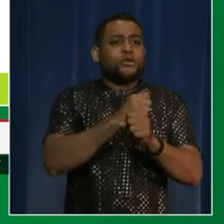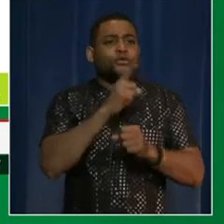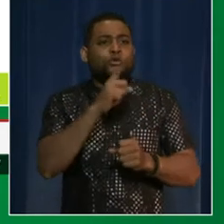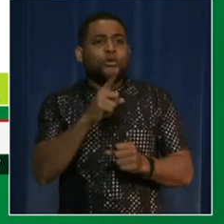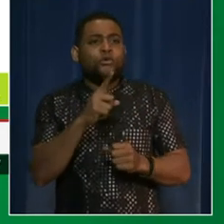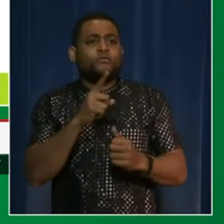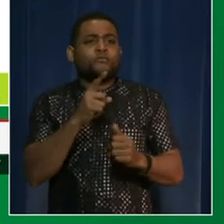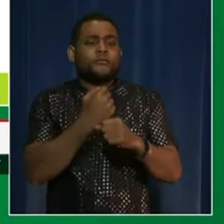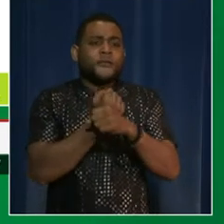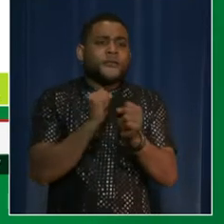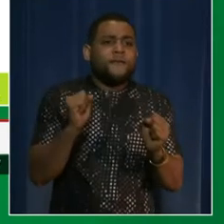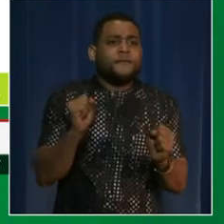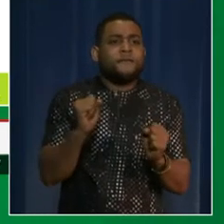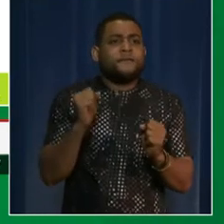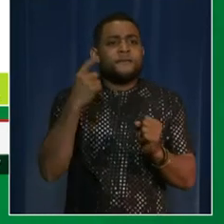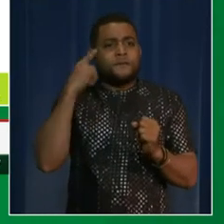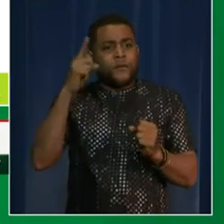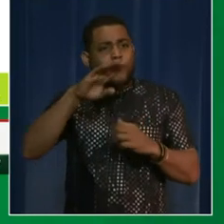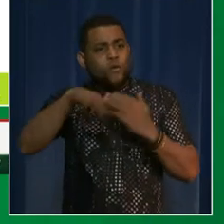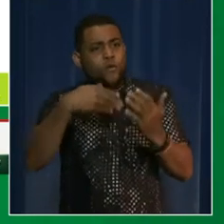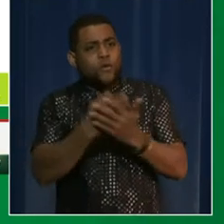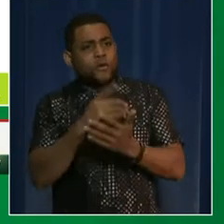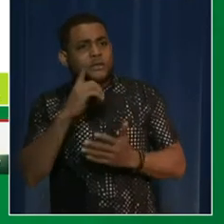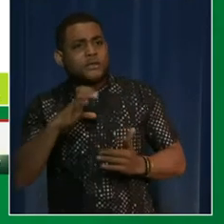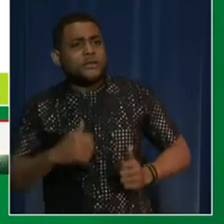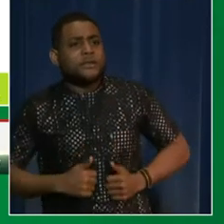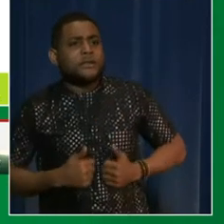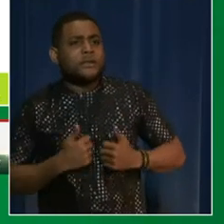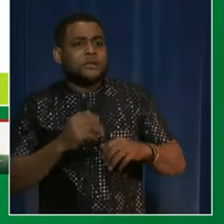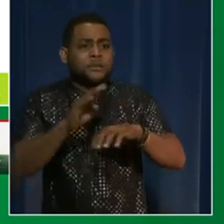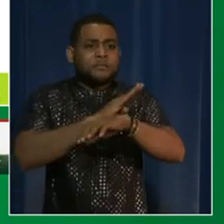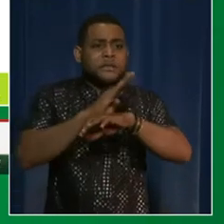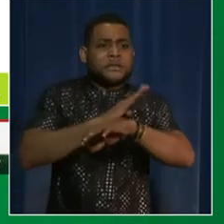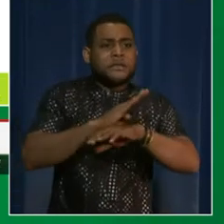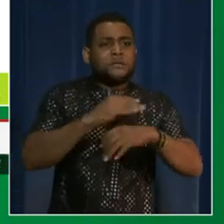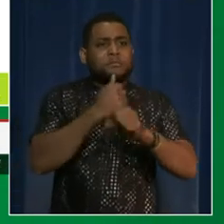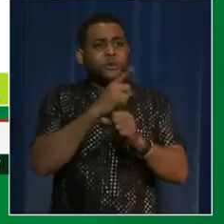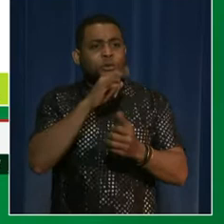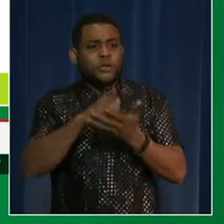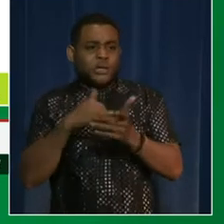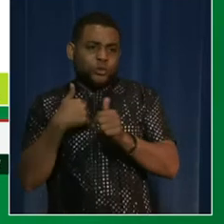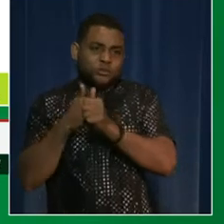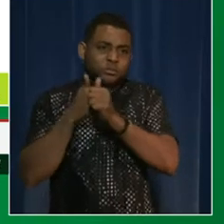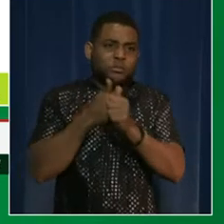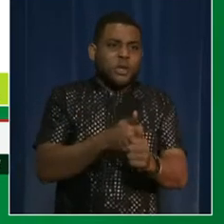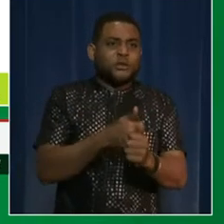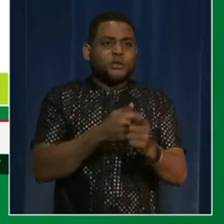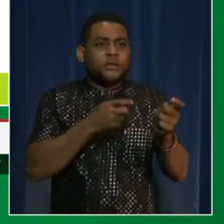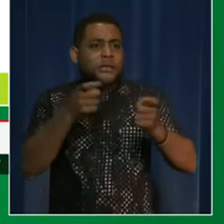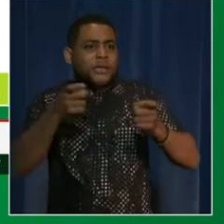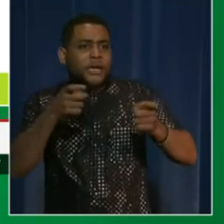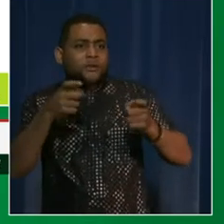residents, businesses, and visitors in the District of Columbia by ensuring code compliance and regulating business.